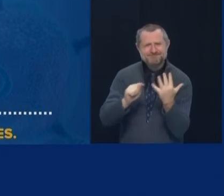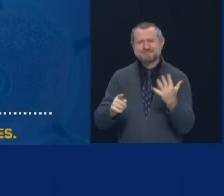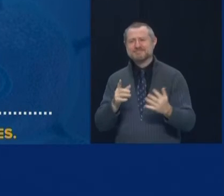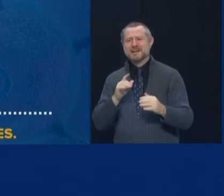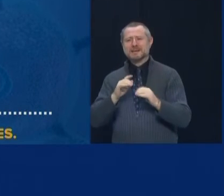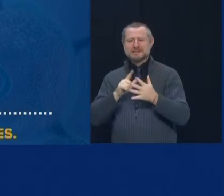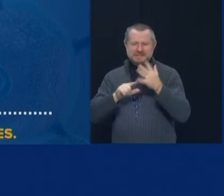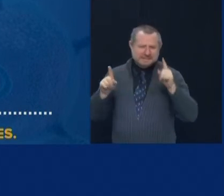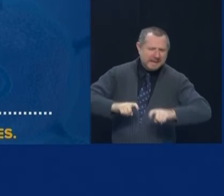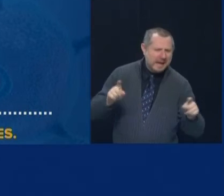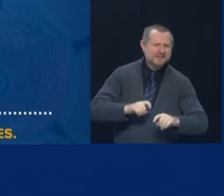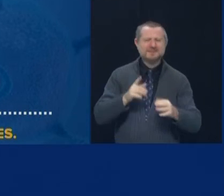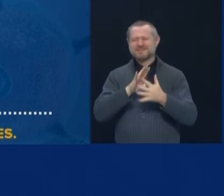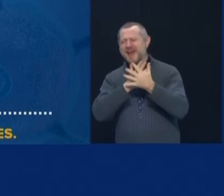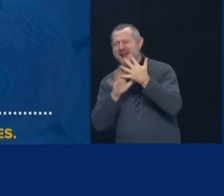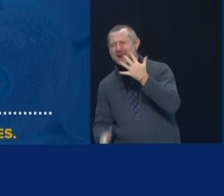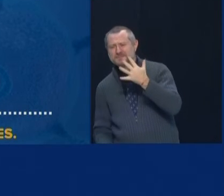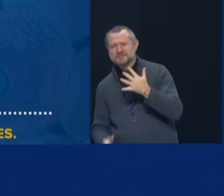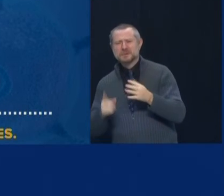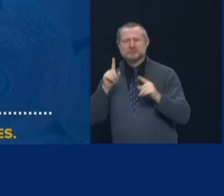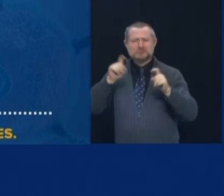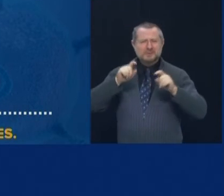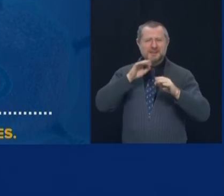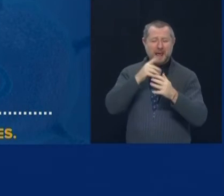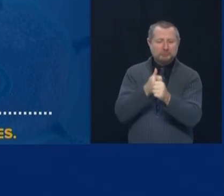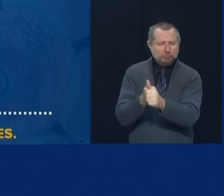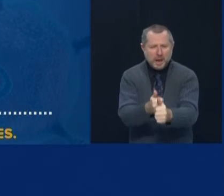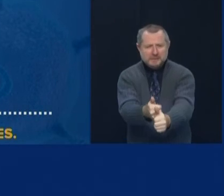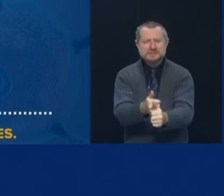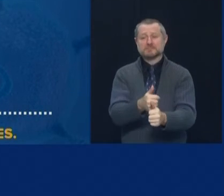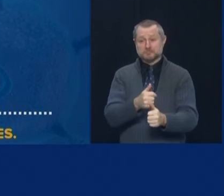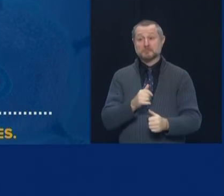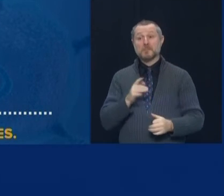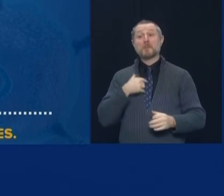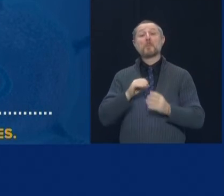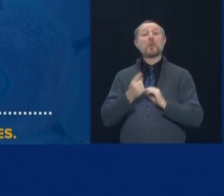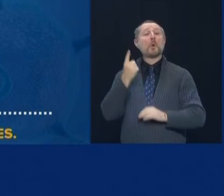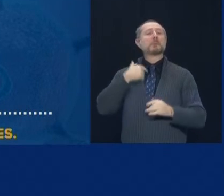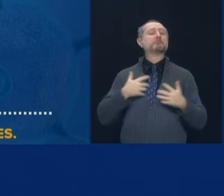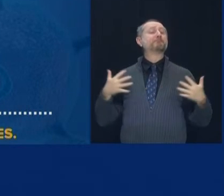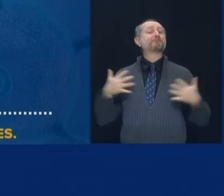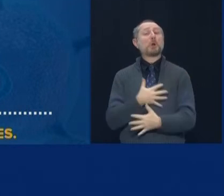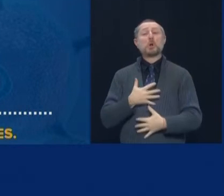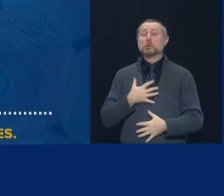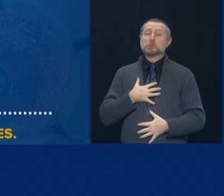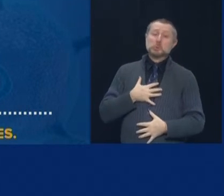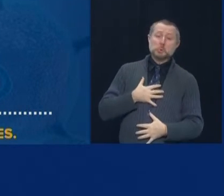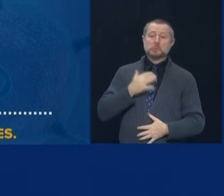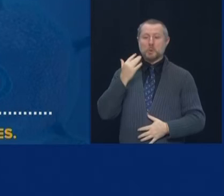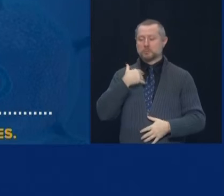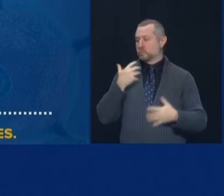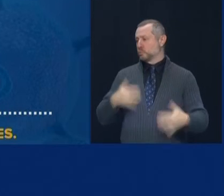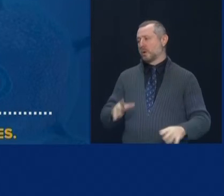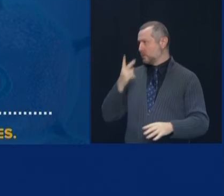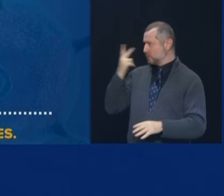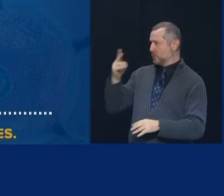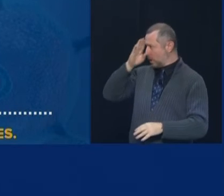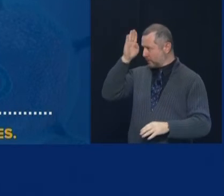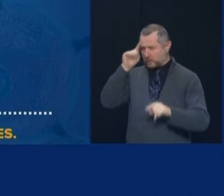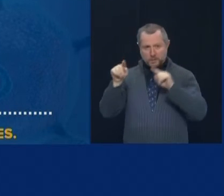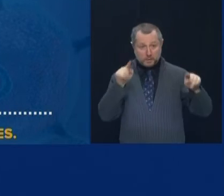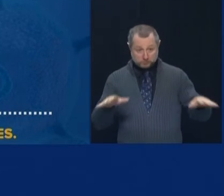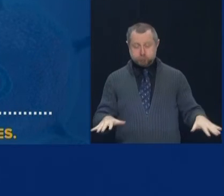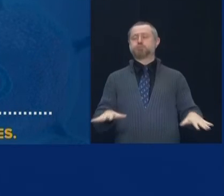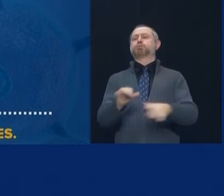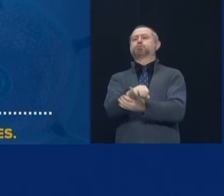biggest fear? The biggest fear is overwhelming the hospitals, period. That's where we are, and